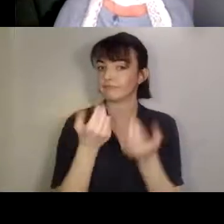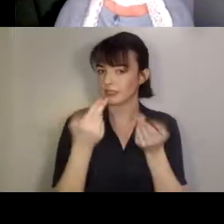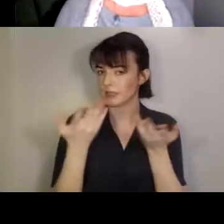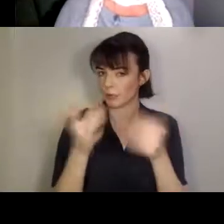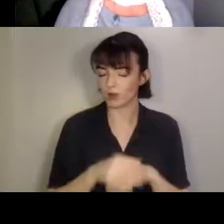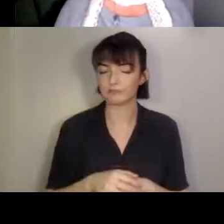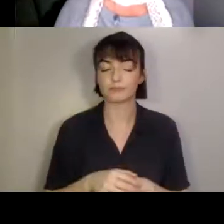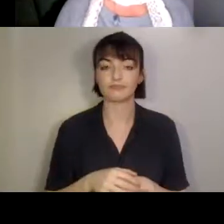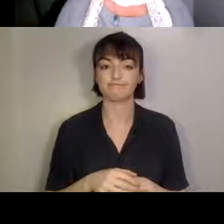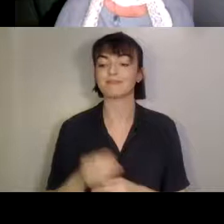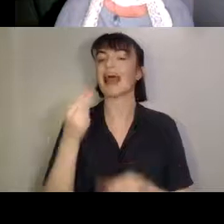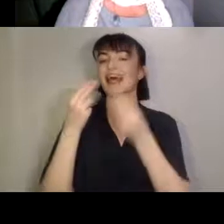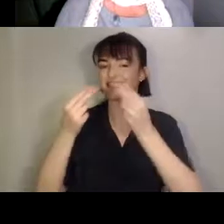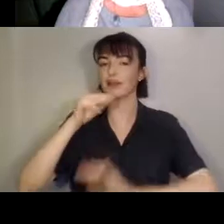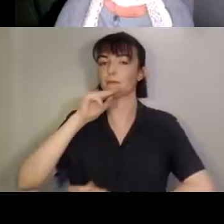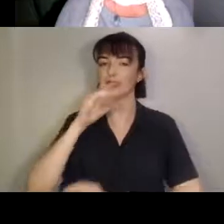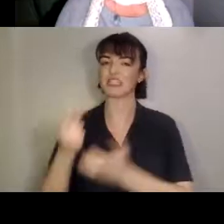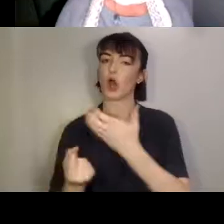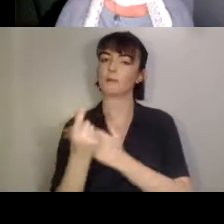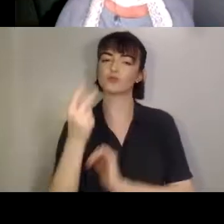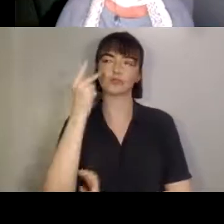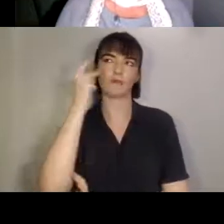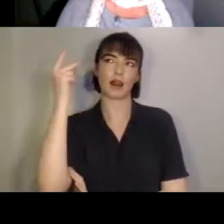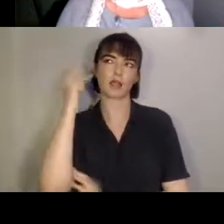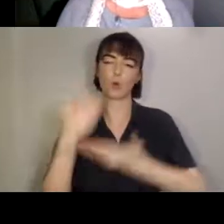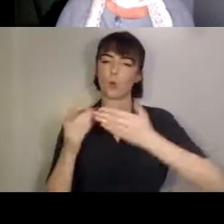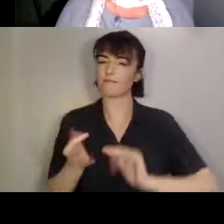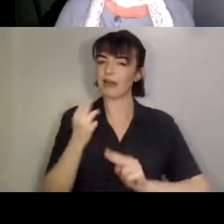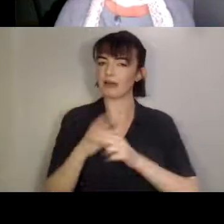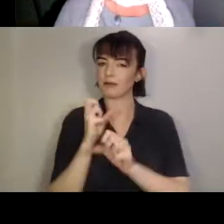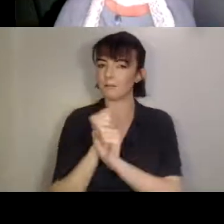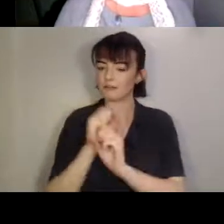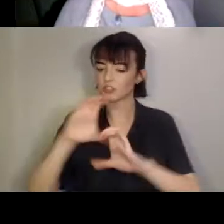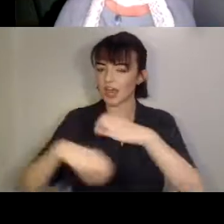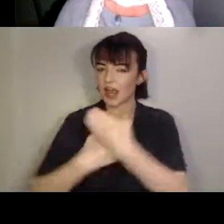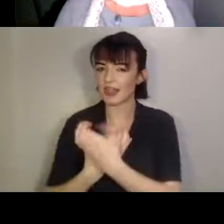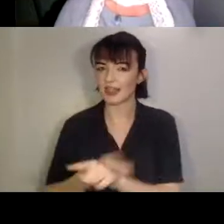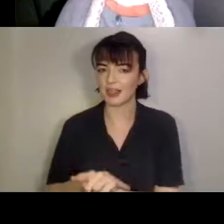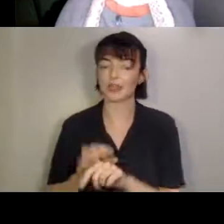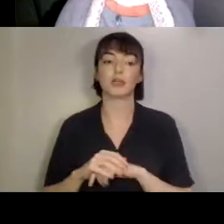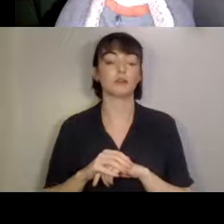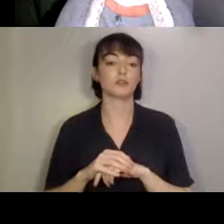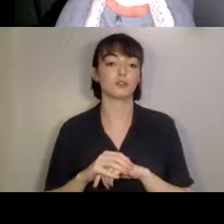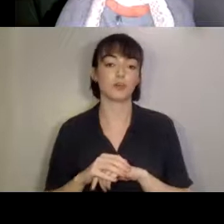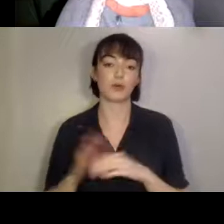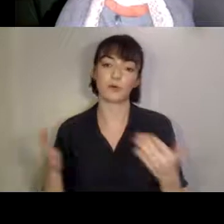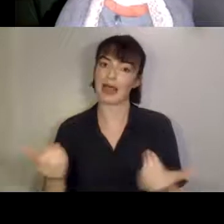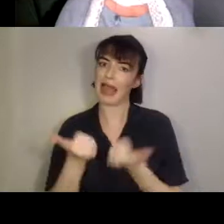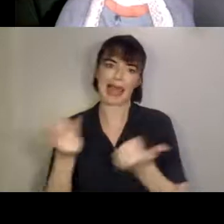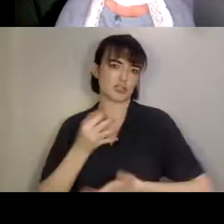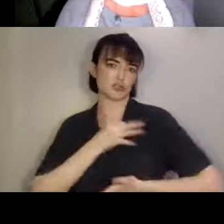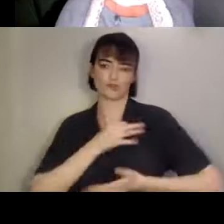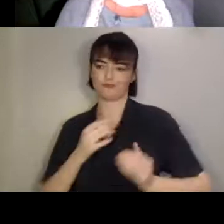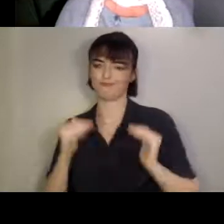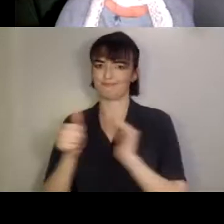it's an opportunity to reflect on what you found out about a child. And I don't think any good tester would literally see a child for